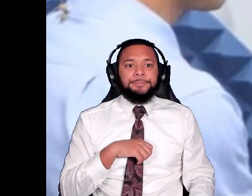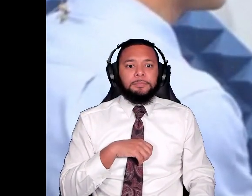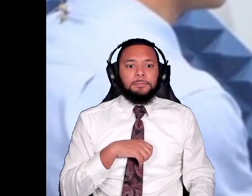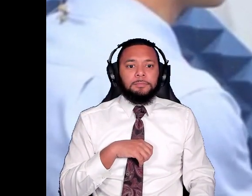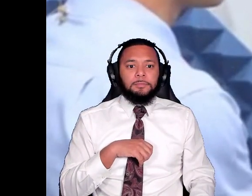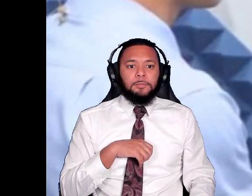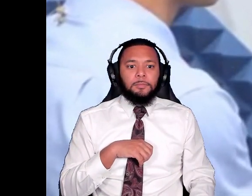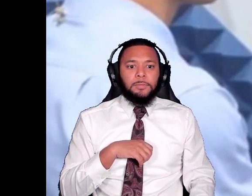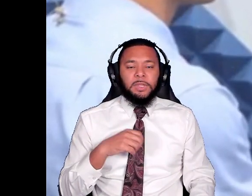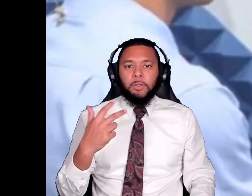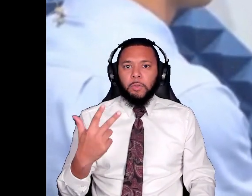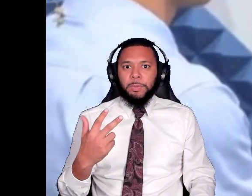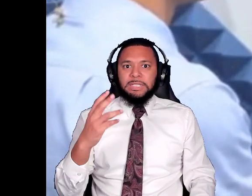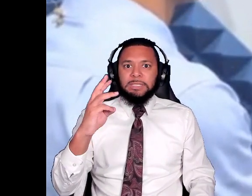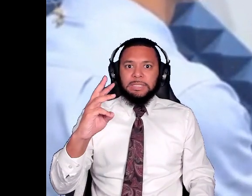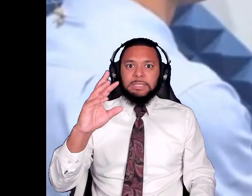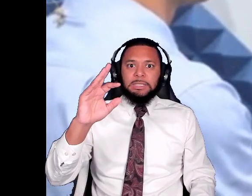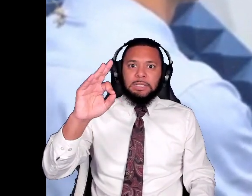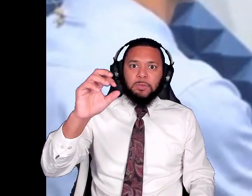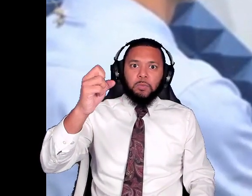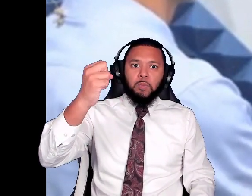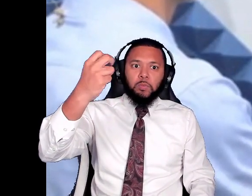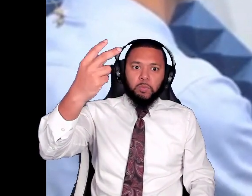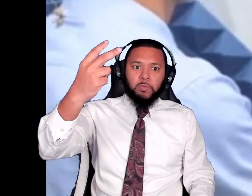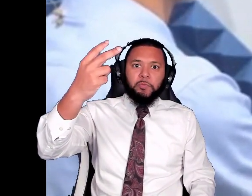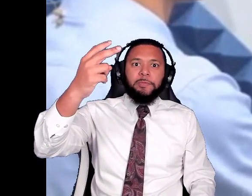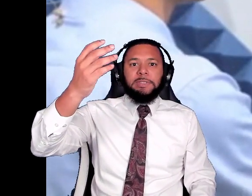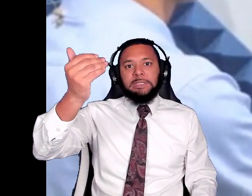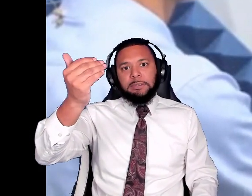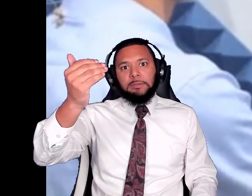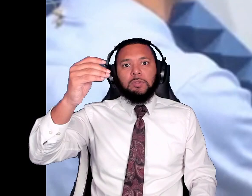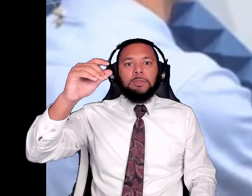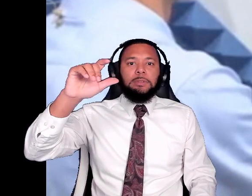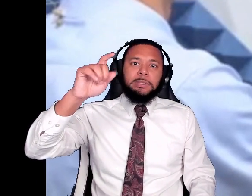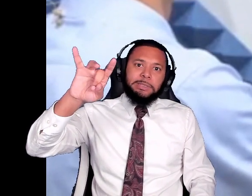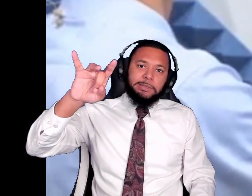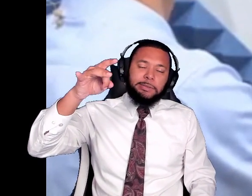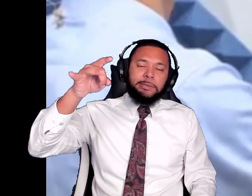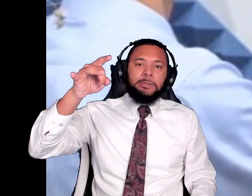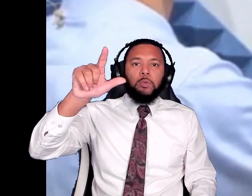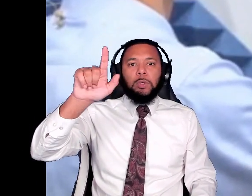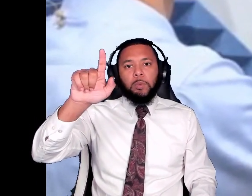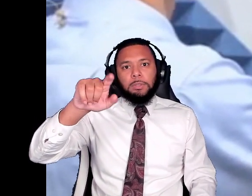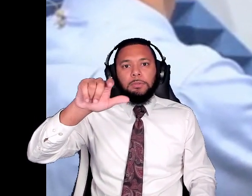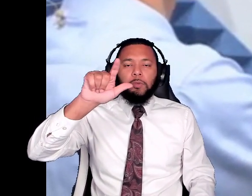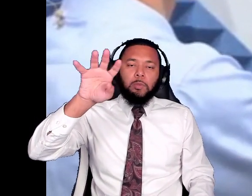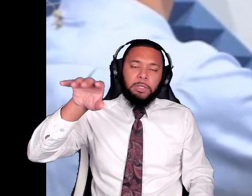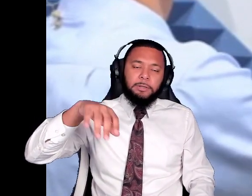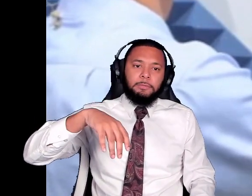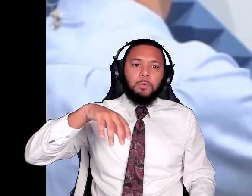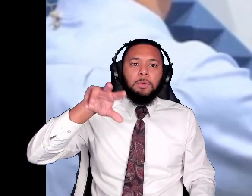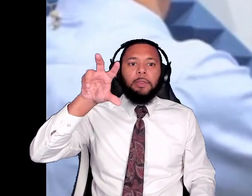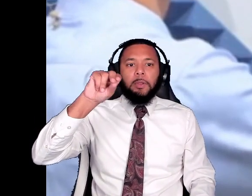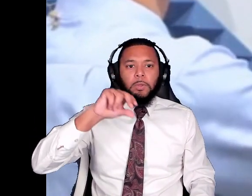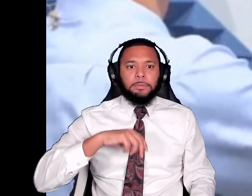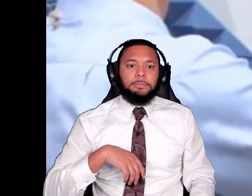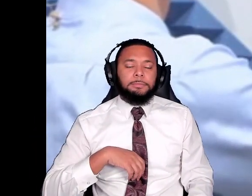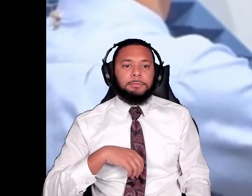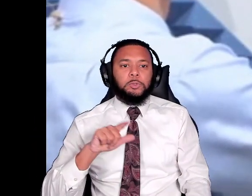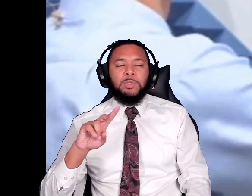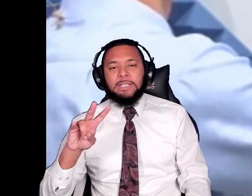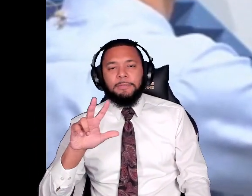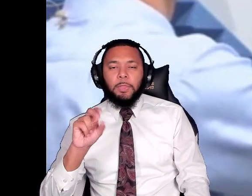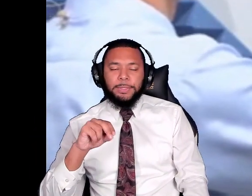be 3, 6, 9, 12, 15, 18, 21, 24,